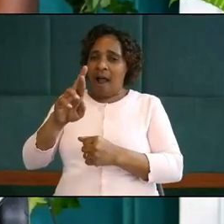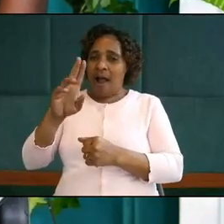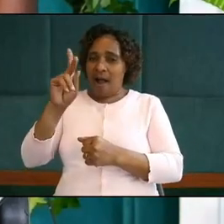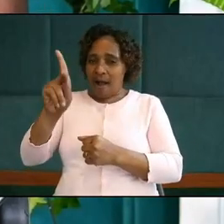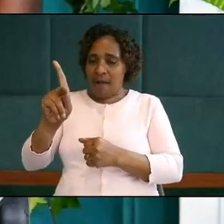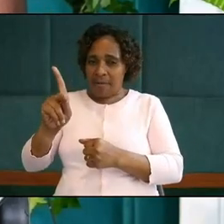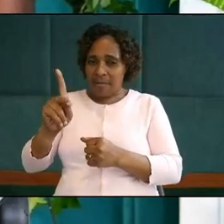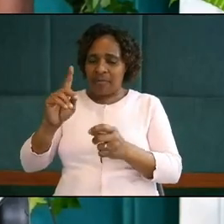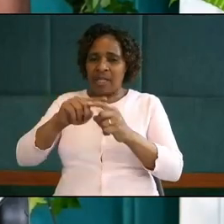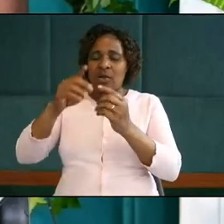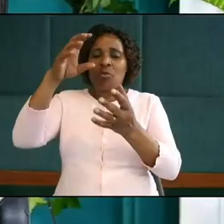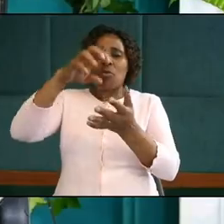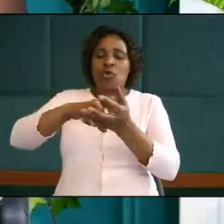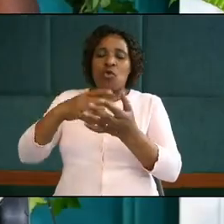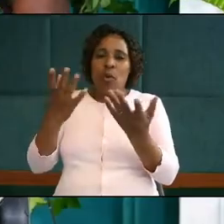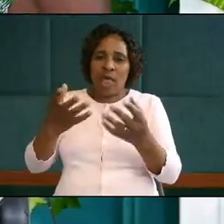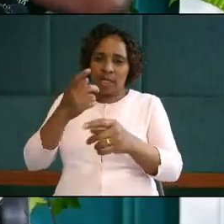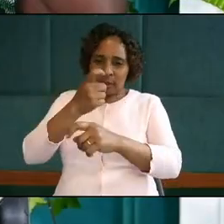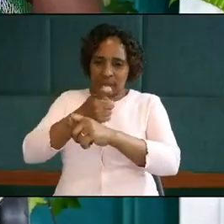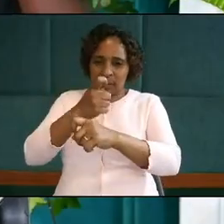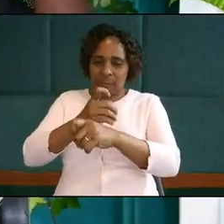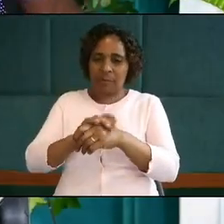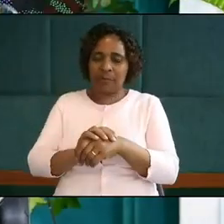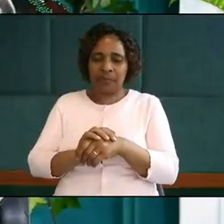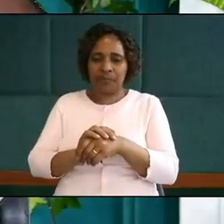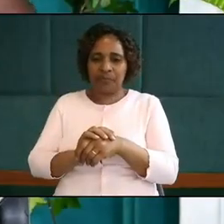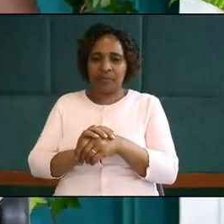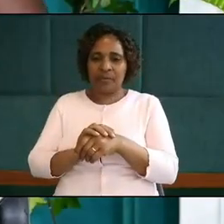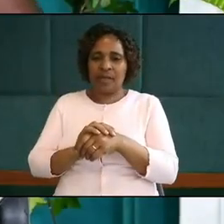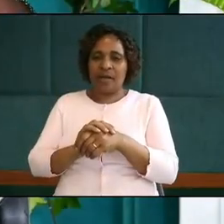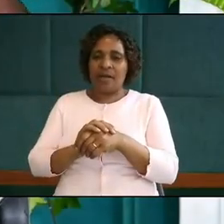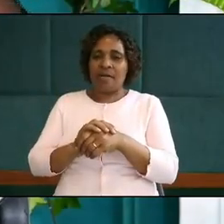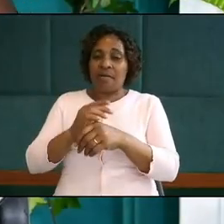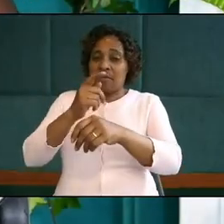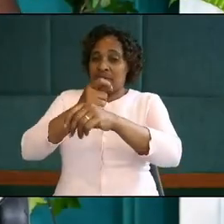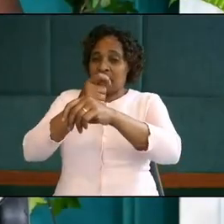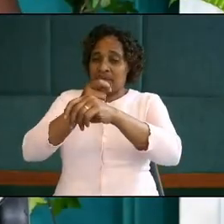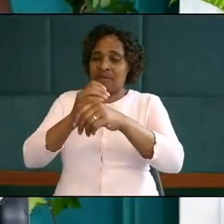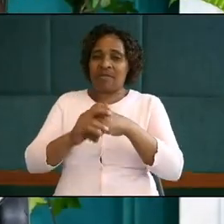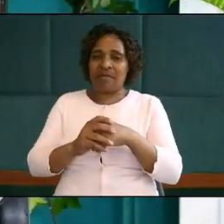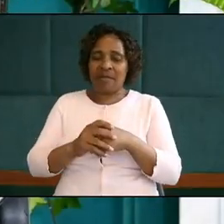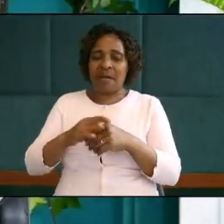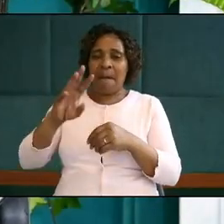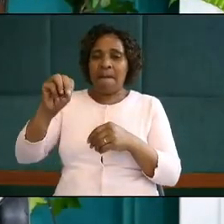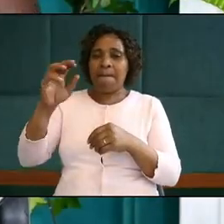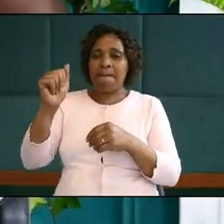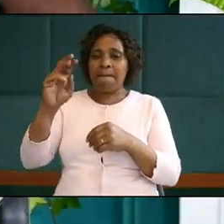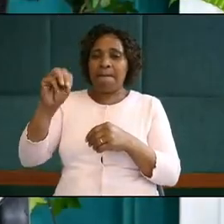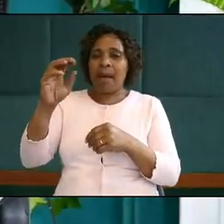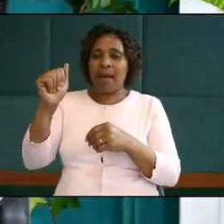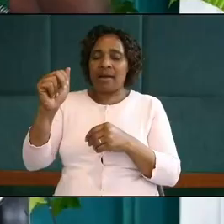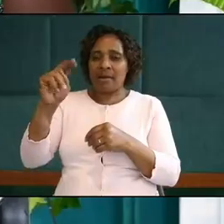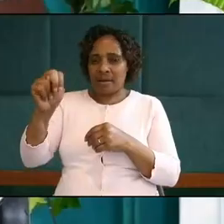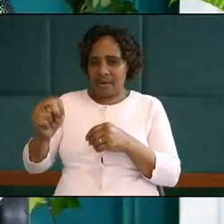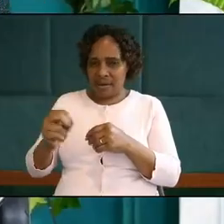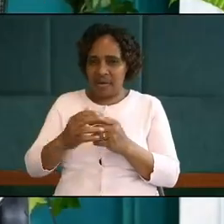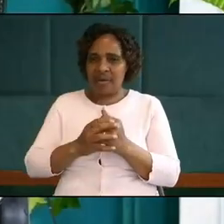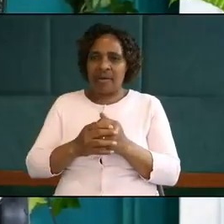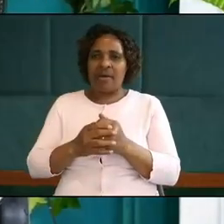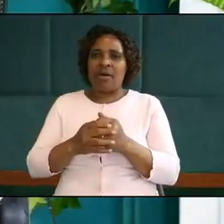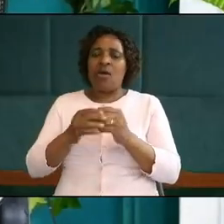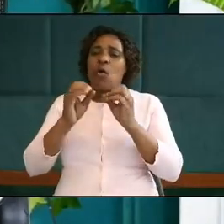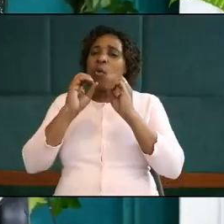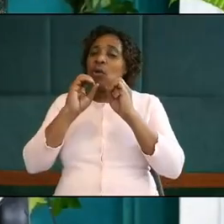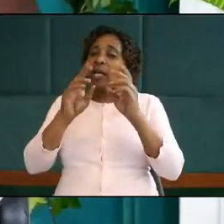I think Dagon was some fish god. Looked like a fish or a mermaid or a merman or something. Looked like a merman and that sort of